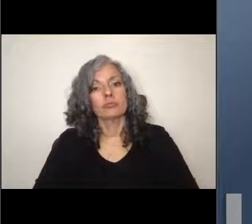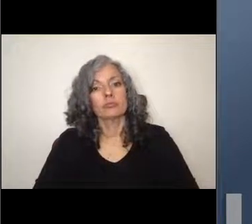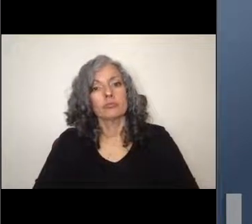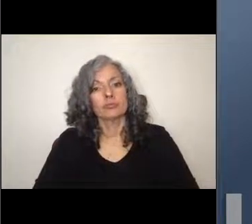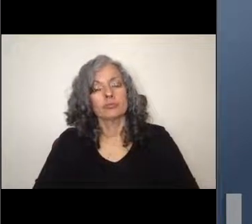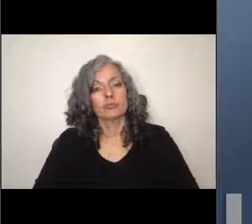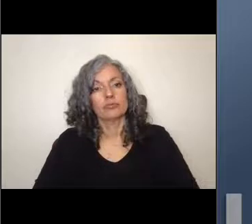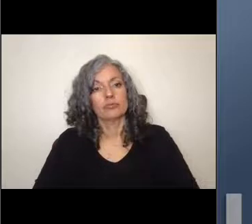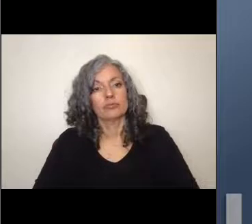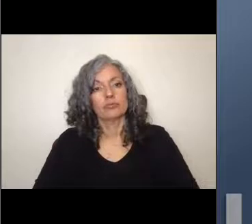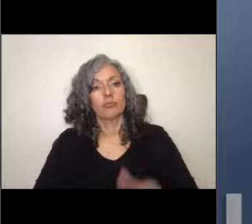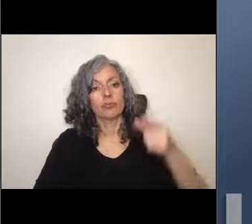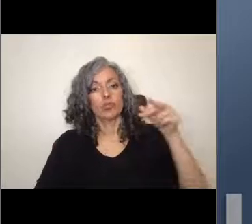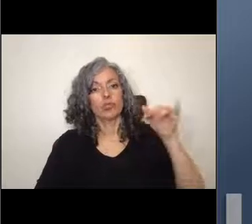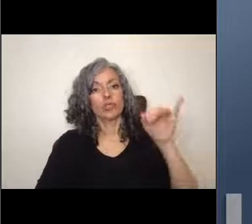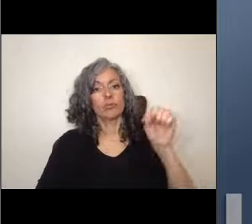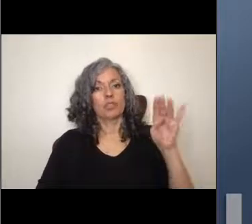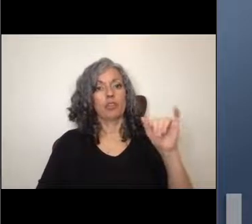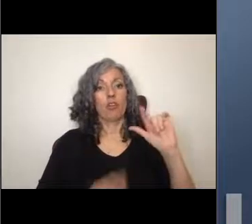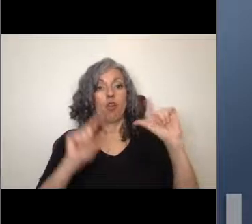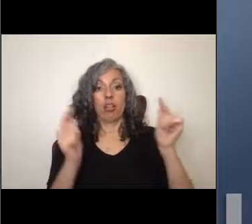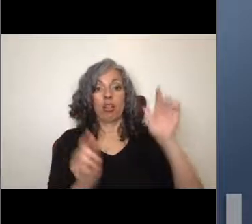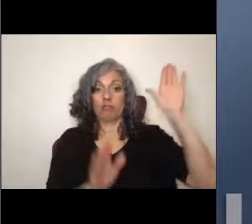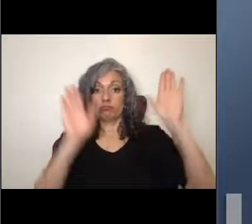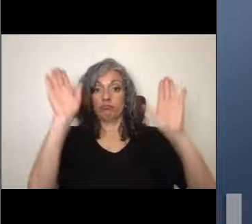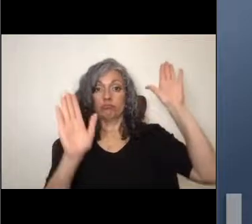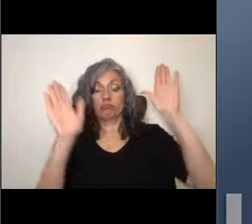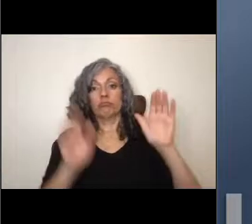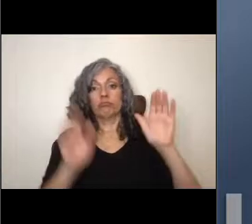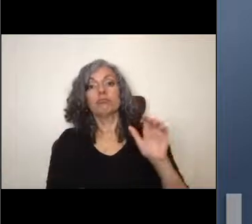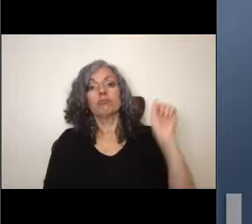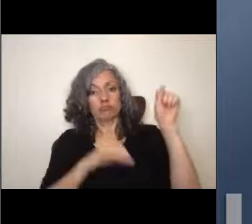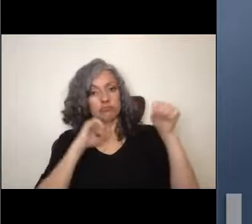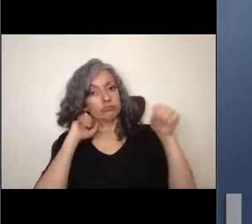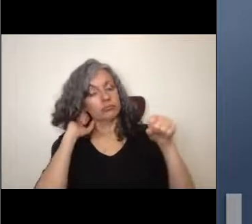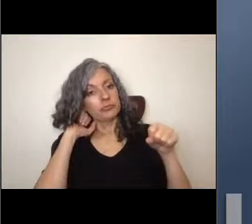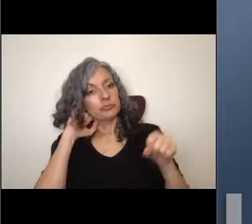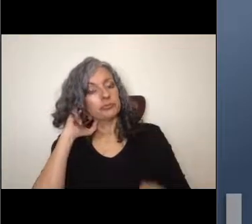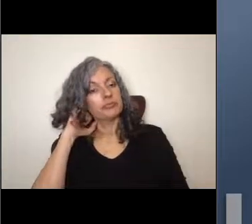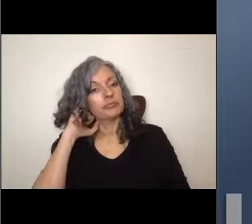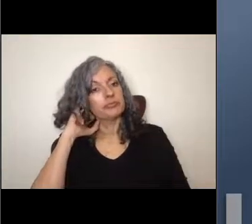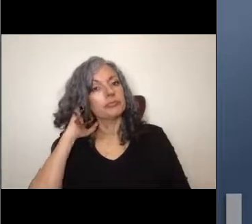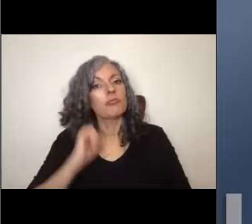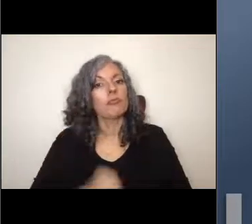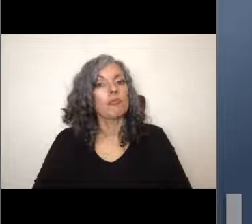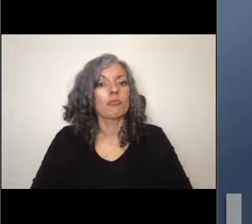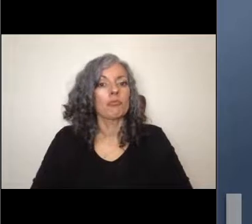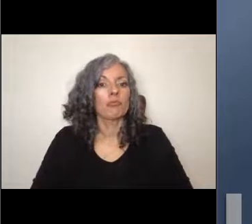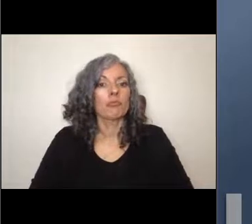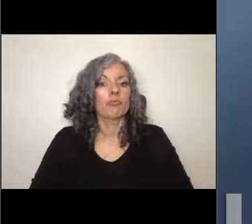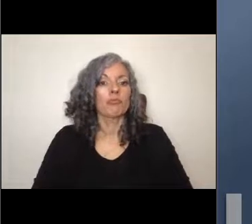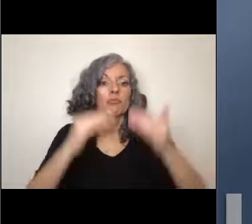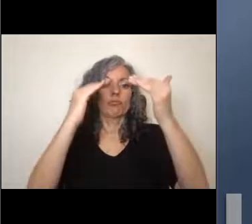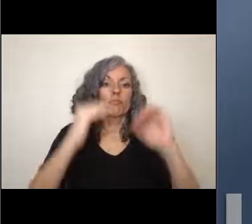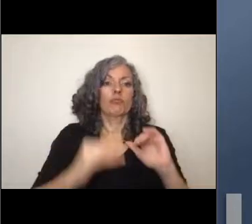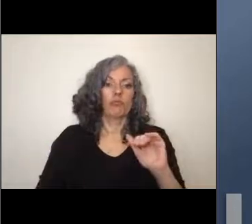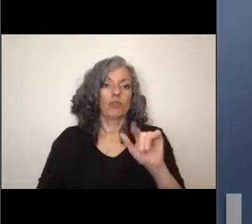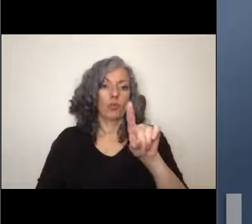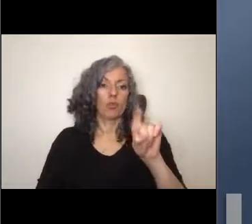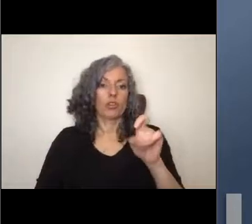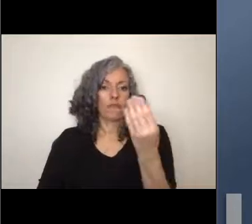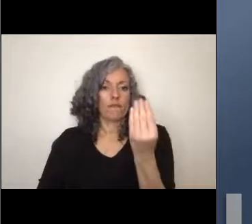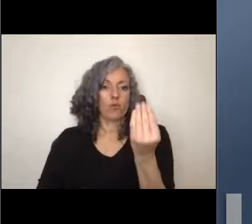Grisby, Falcone, all those in favor? Aye. Excellent. Now we're on item